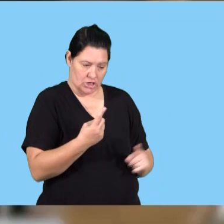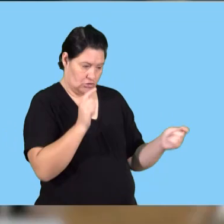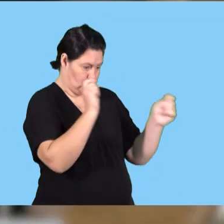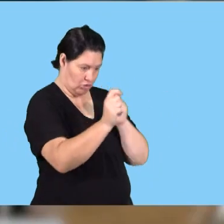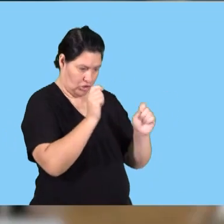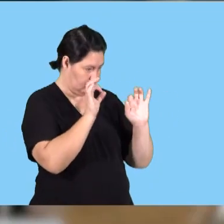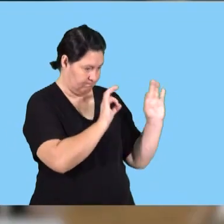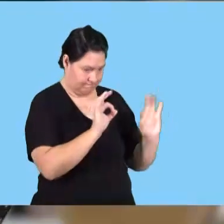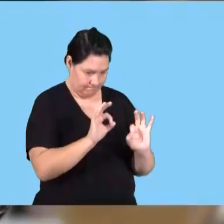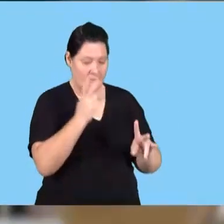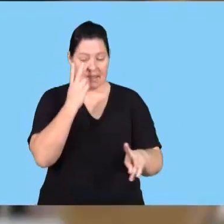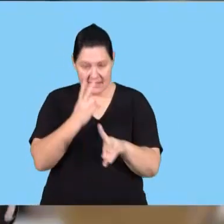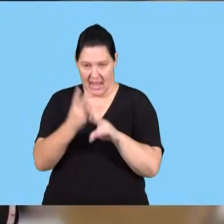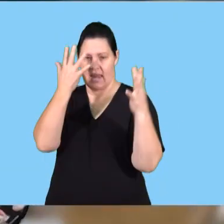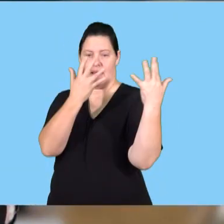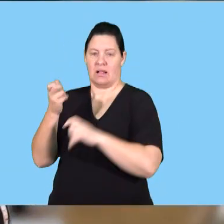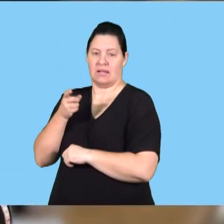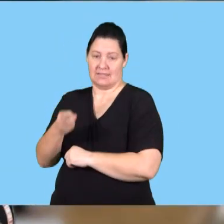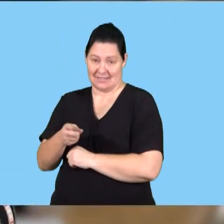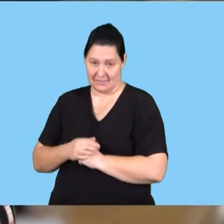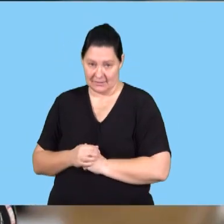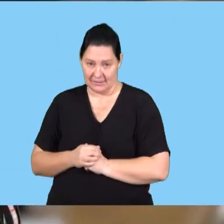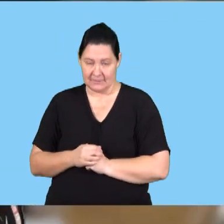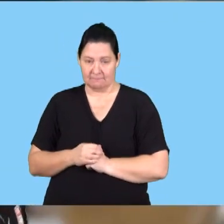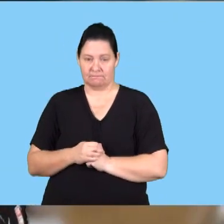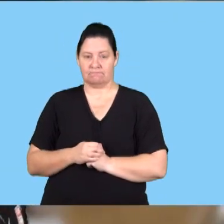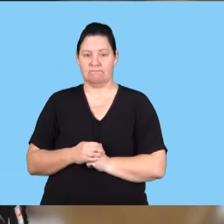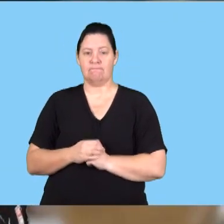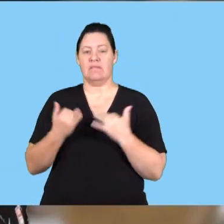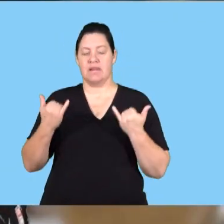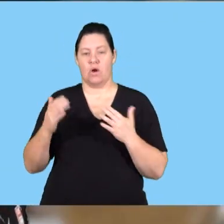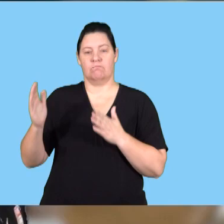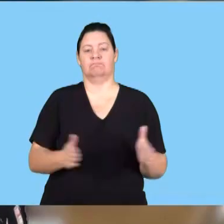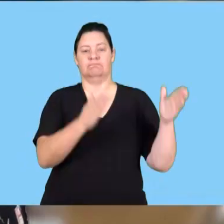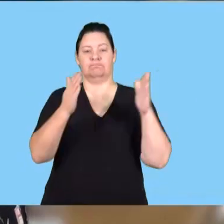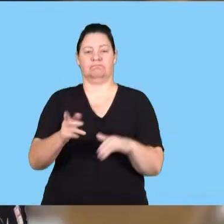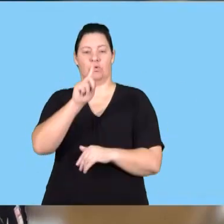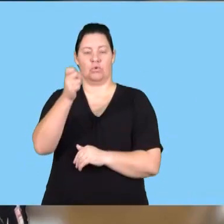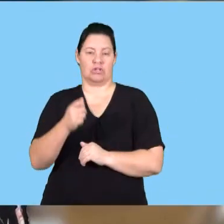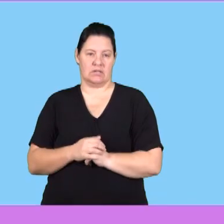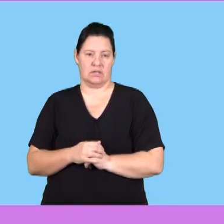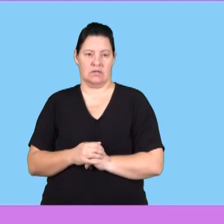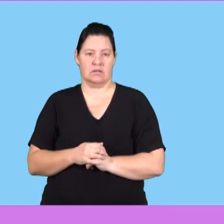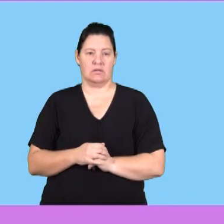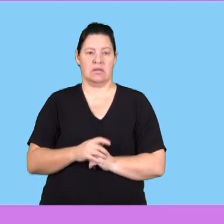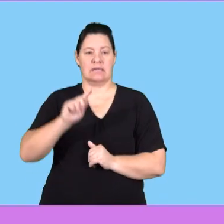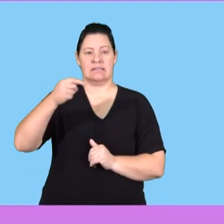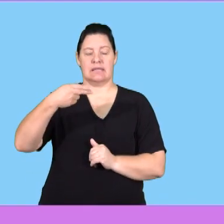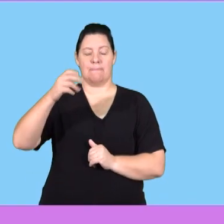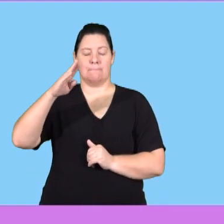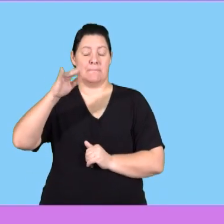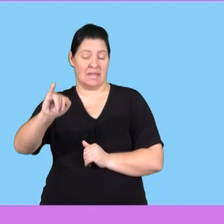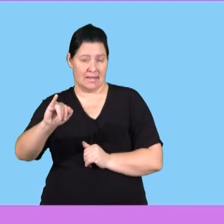do your conversion, then we can calculate later on. Let us see the next question. The next